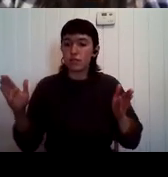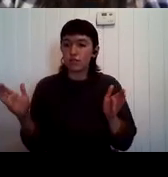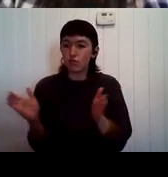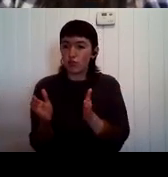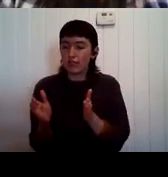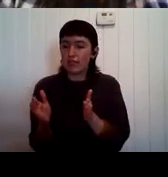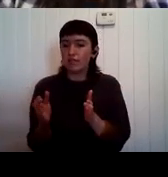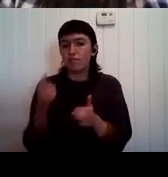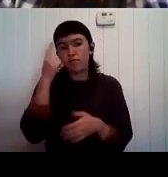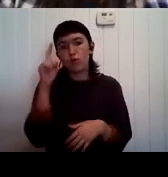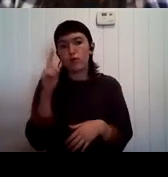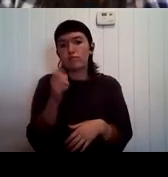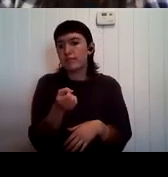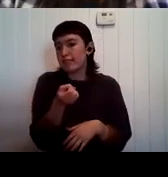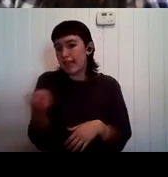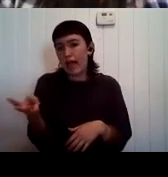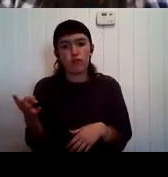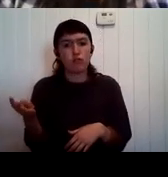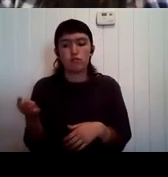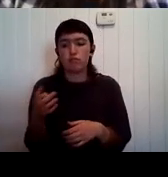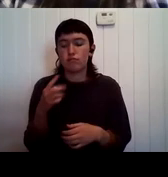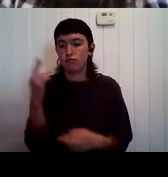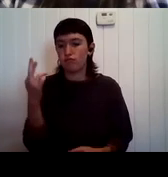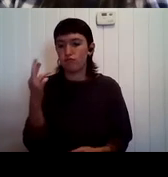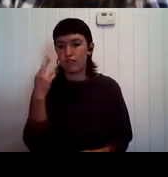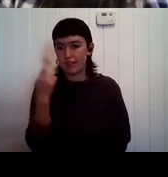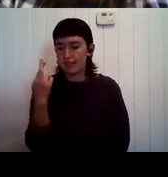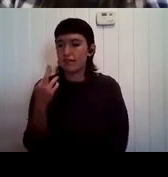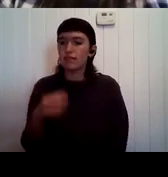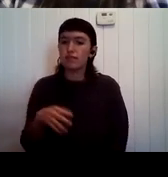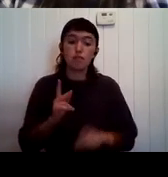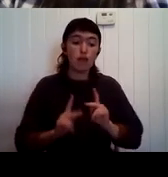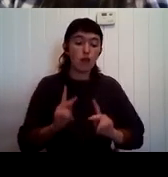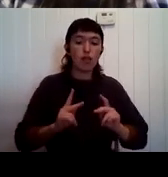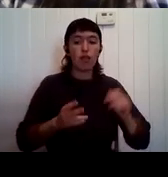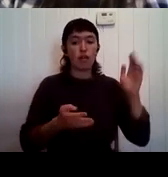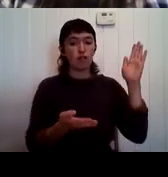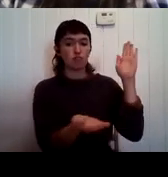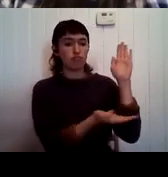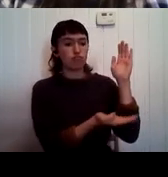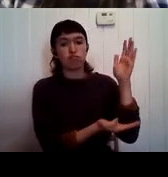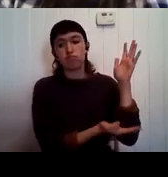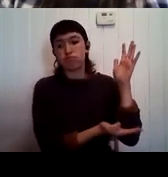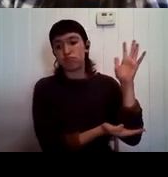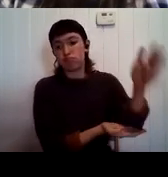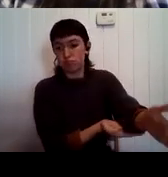reasons. It could be because people are cutting down trees to make more farmland, or